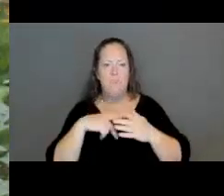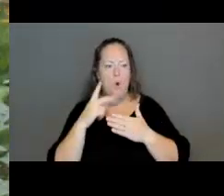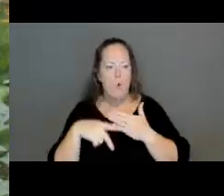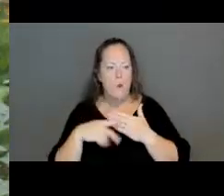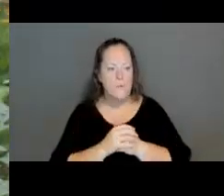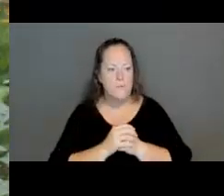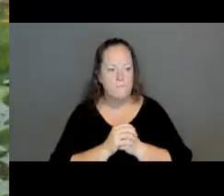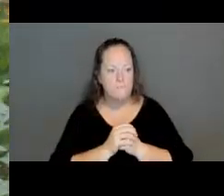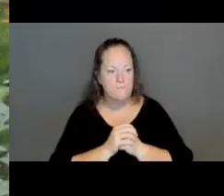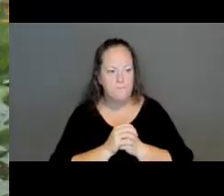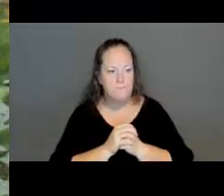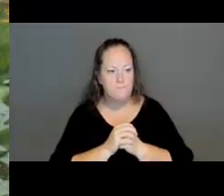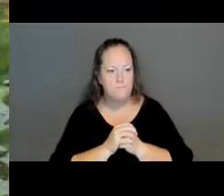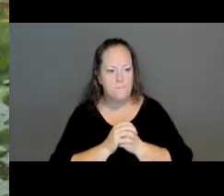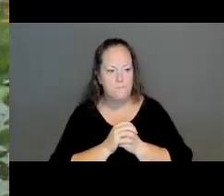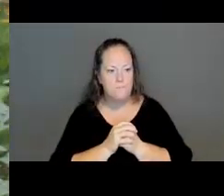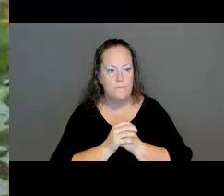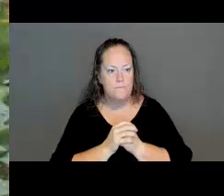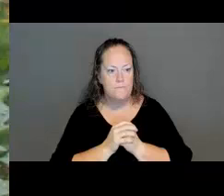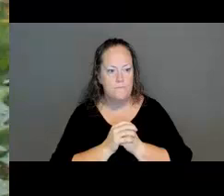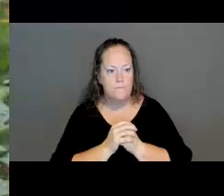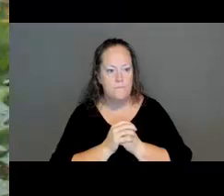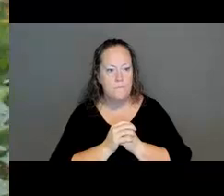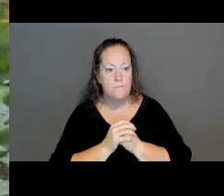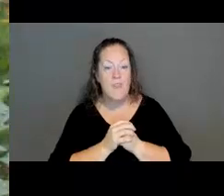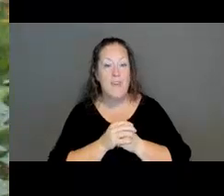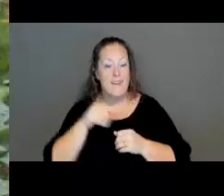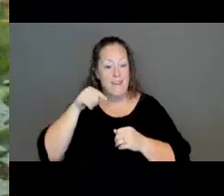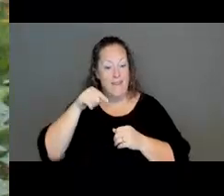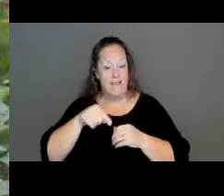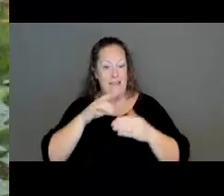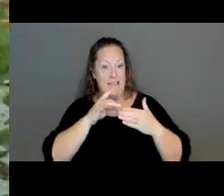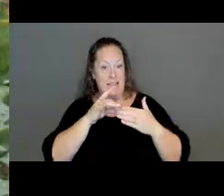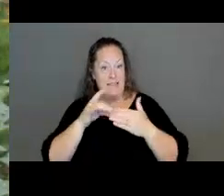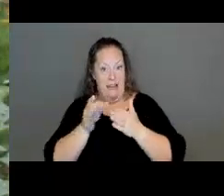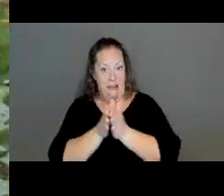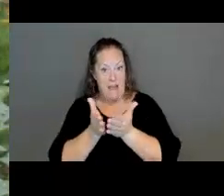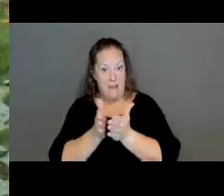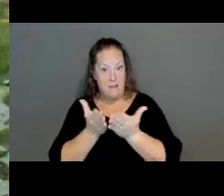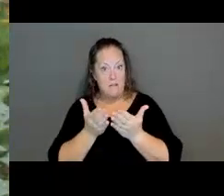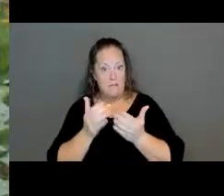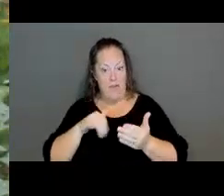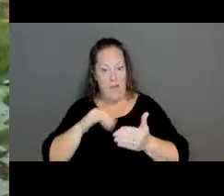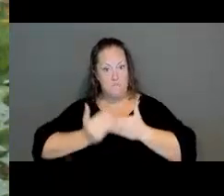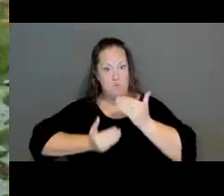this this guide, not only the process, but some of the